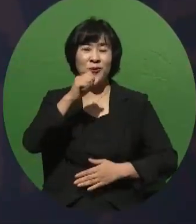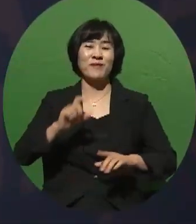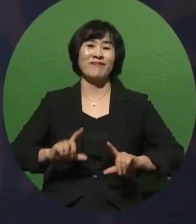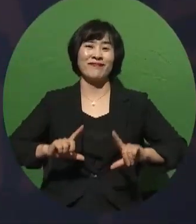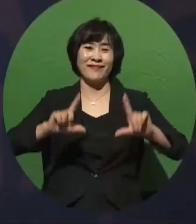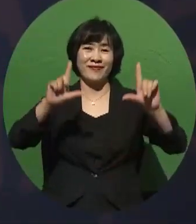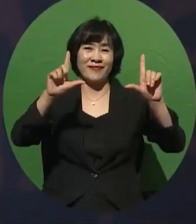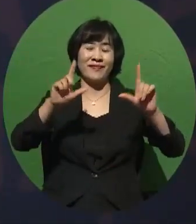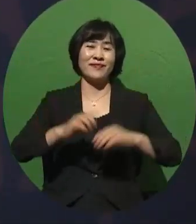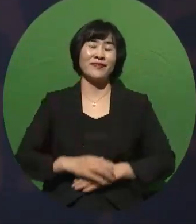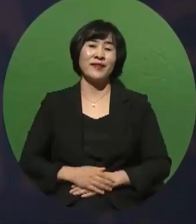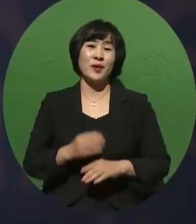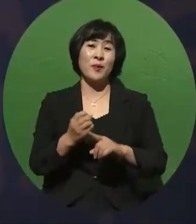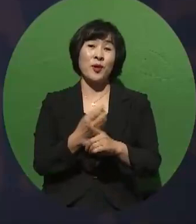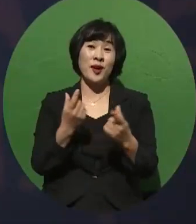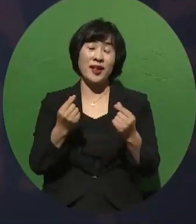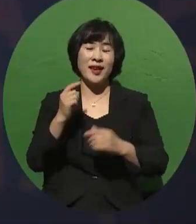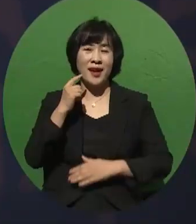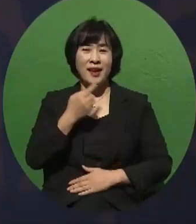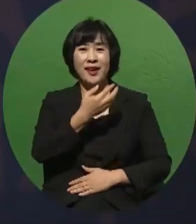The fall has arrived.